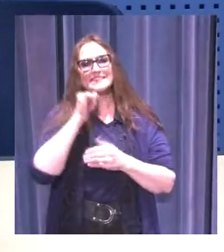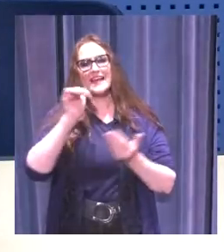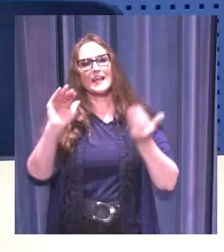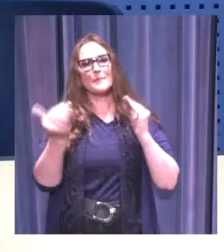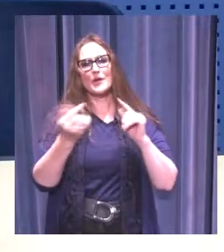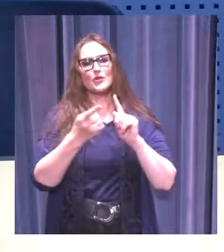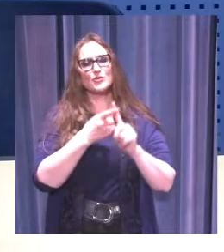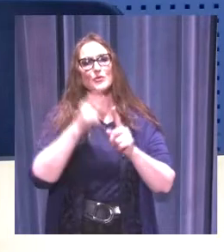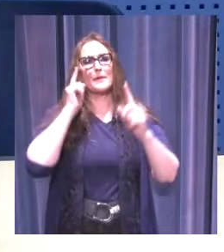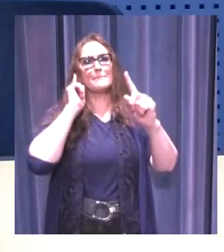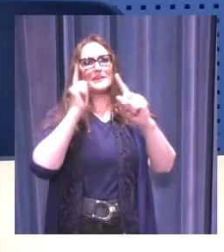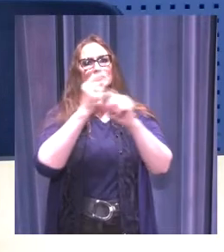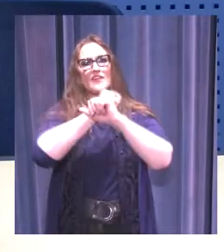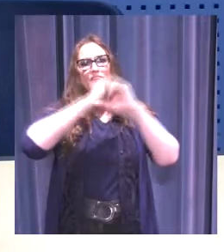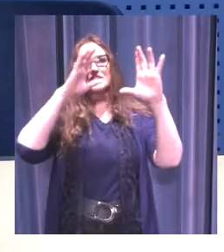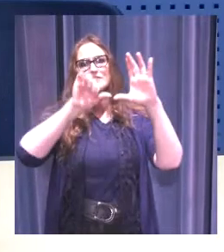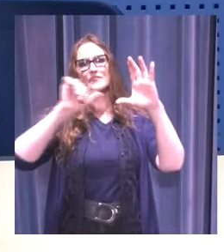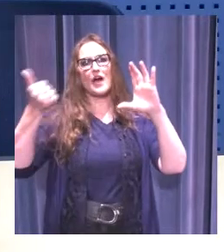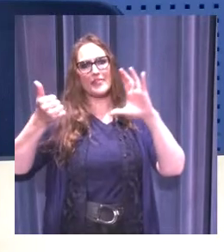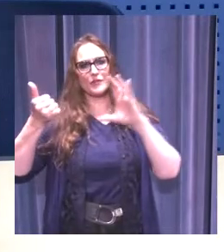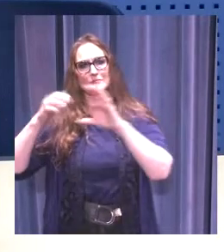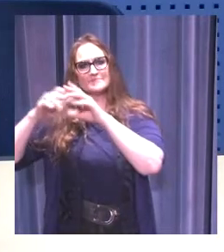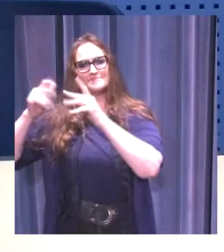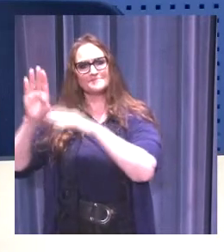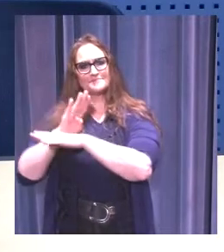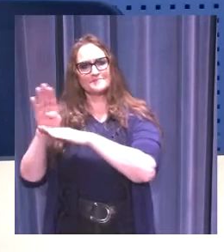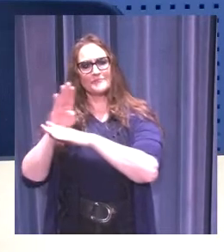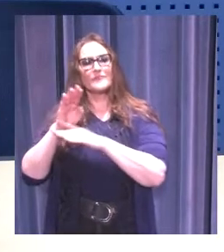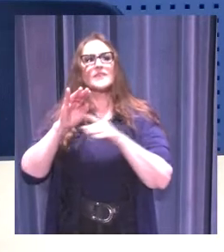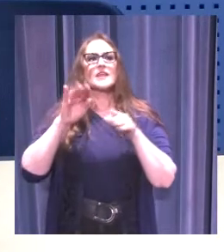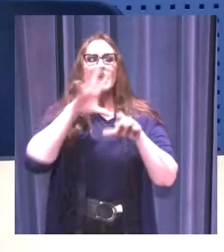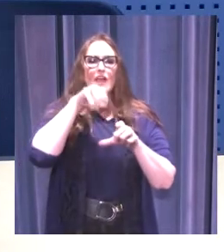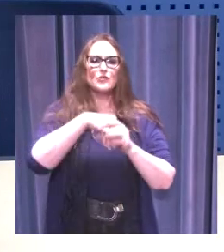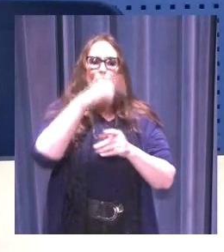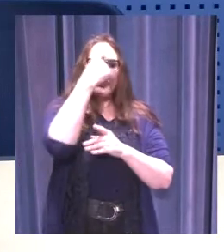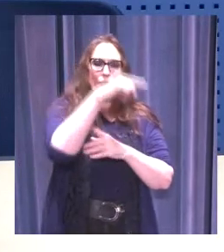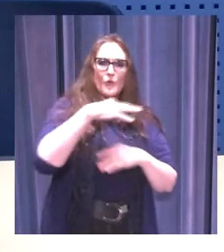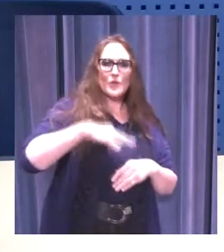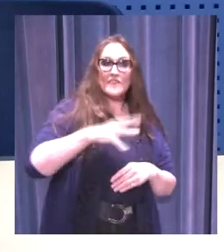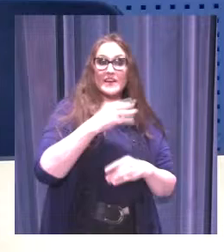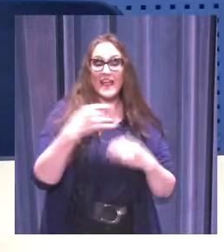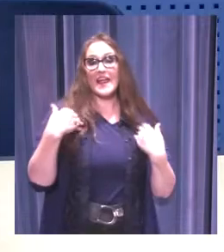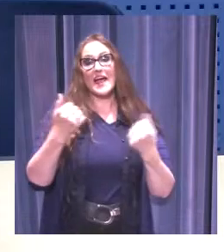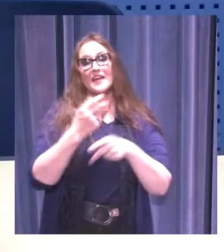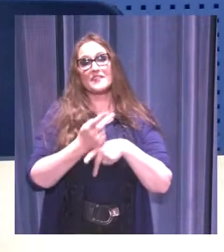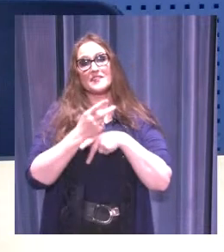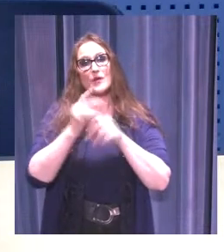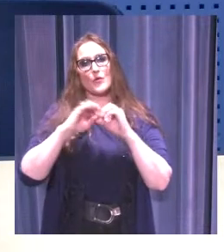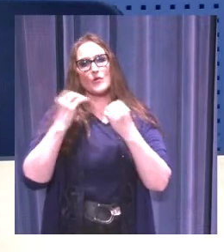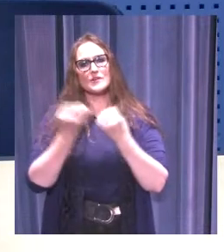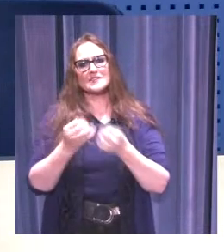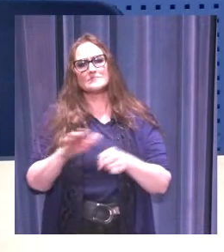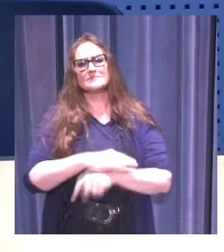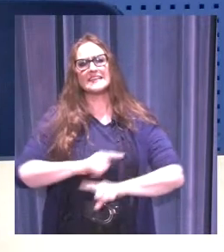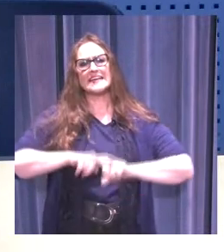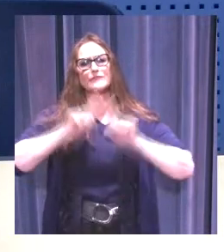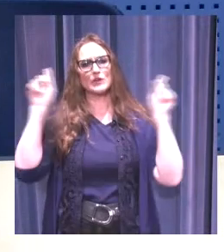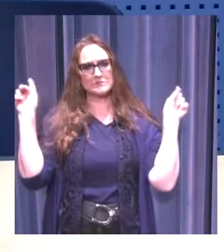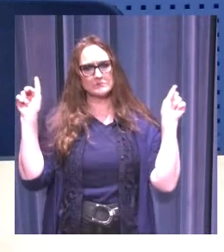to the mission and vision of other entities, including for-profit and even healthcare organizations. It's completely